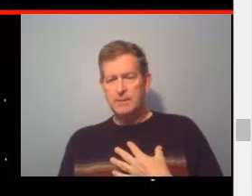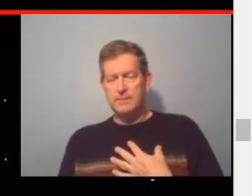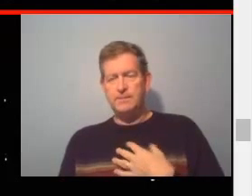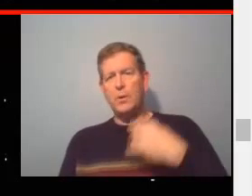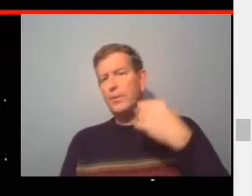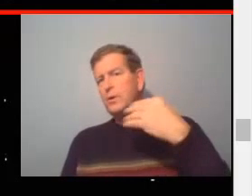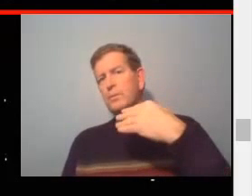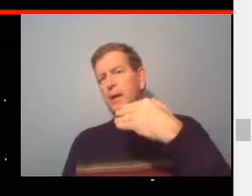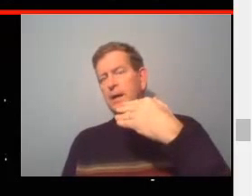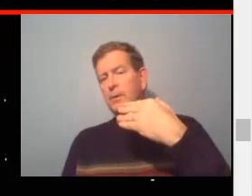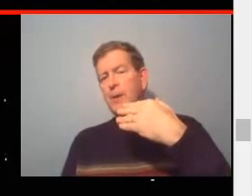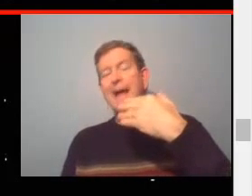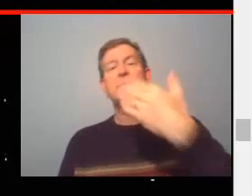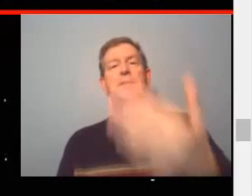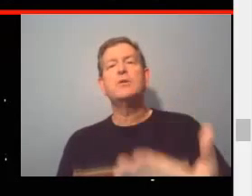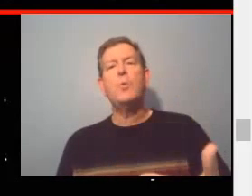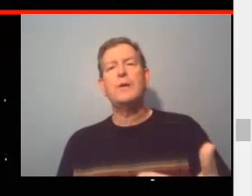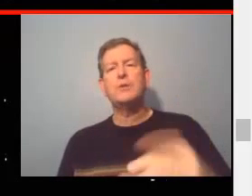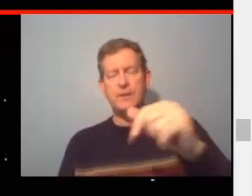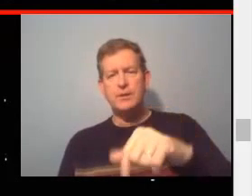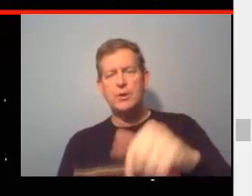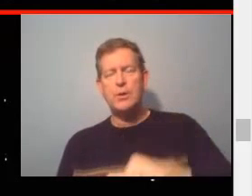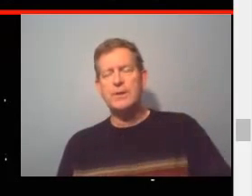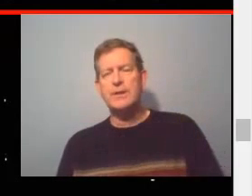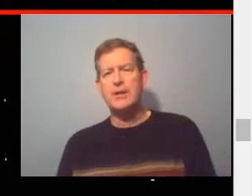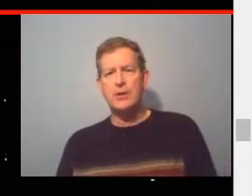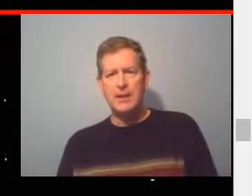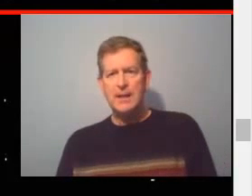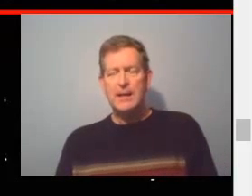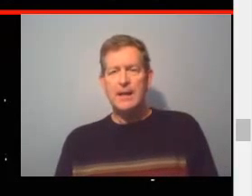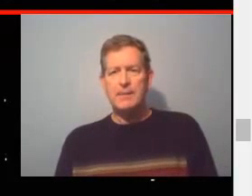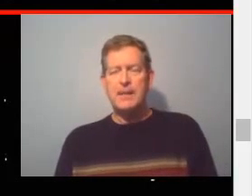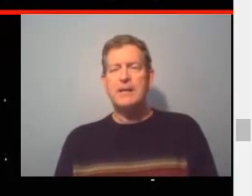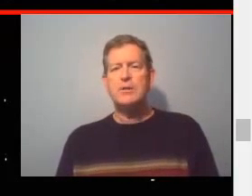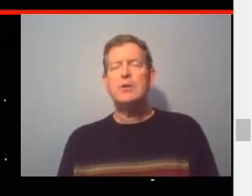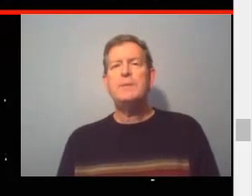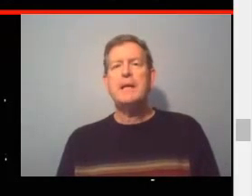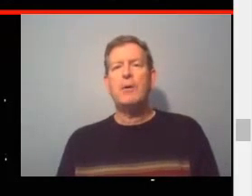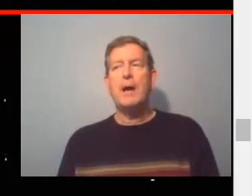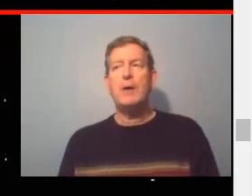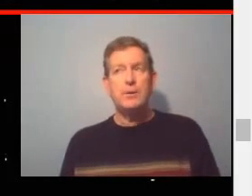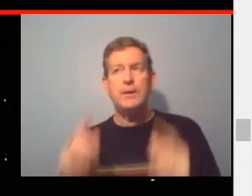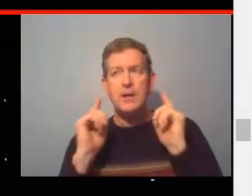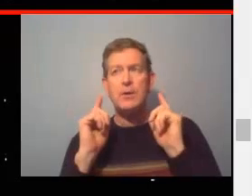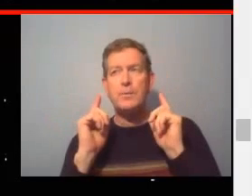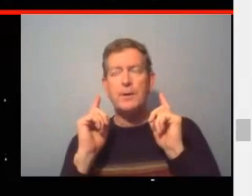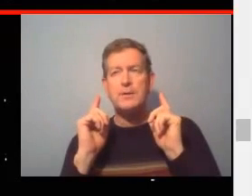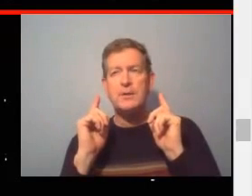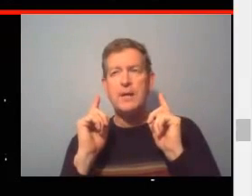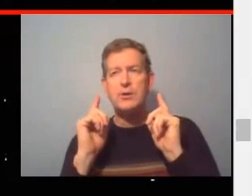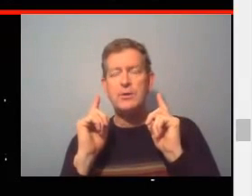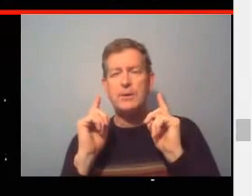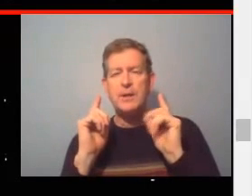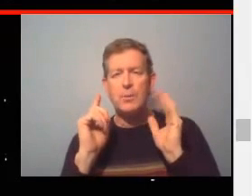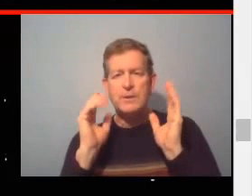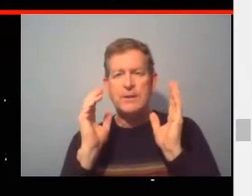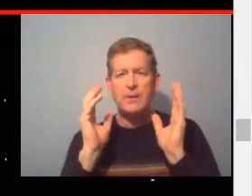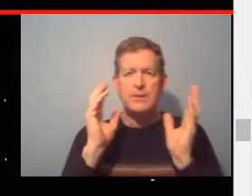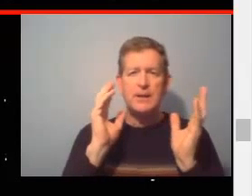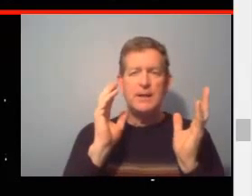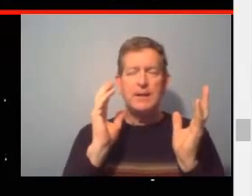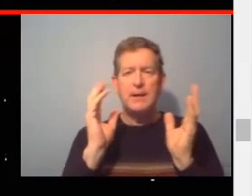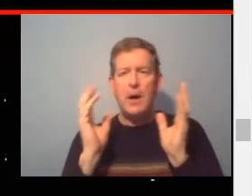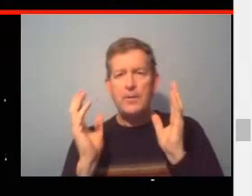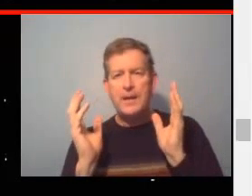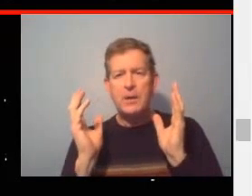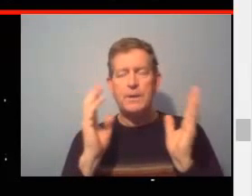section, or when you ask these questions in this current section. Because as you speak out loud, you can hear your pronunciation, you can hear what